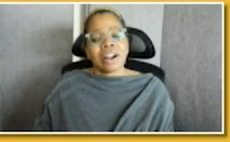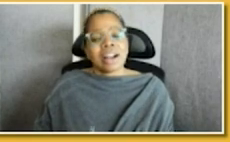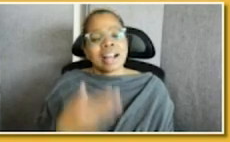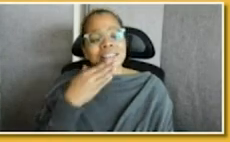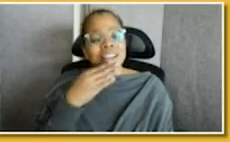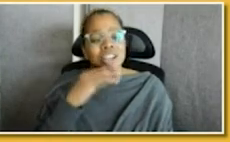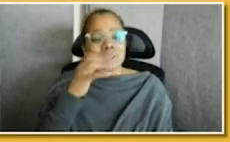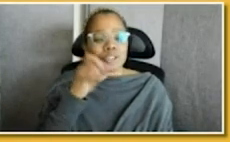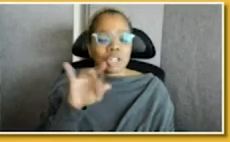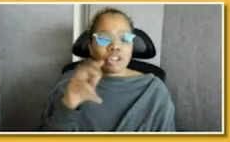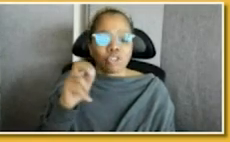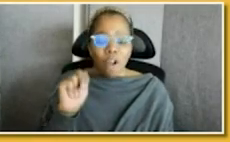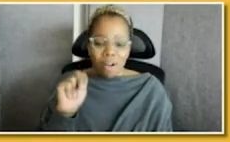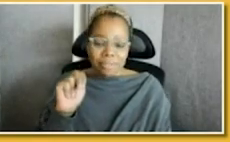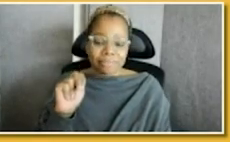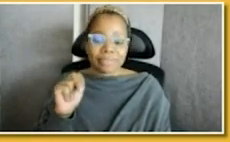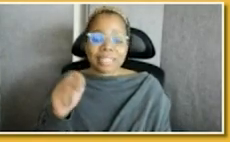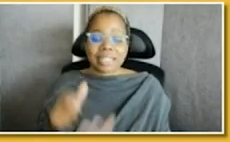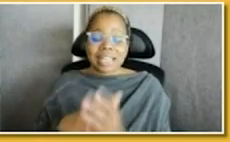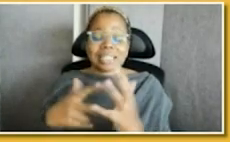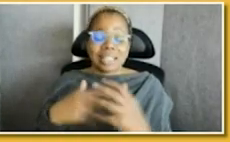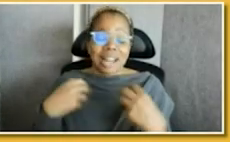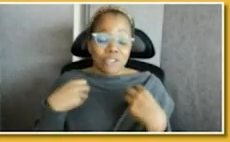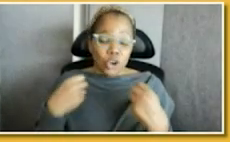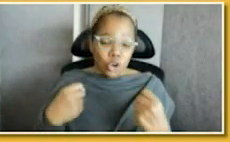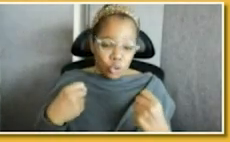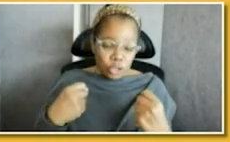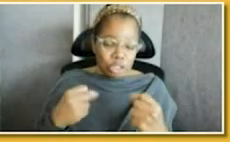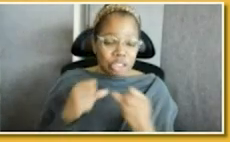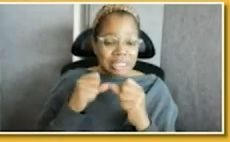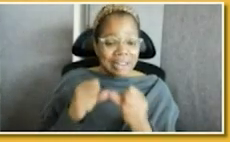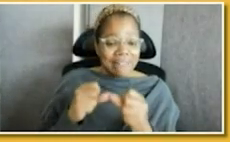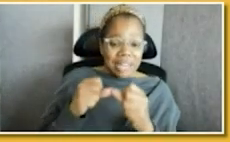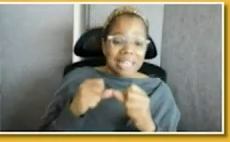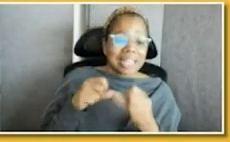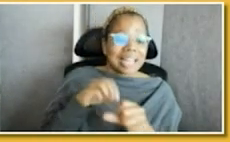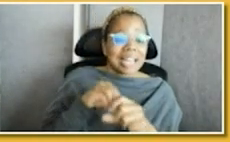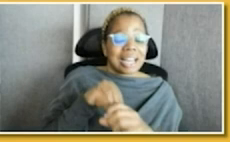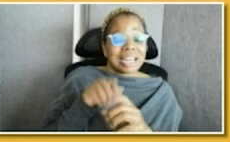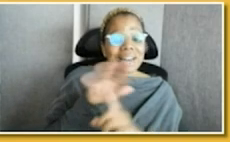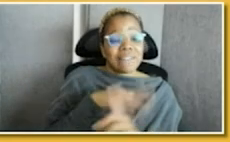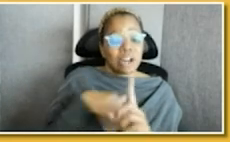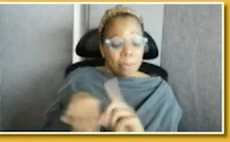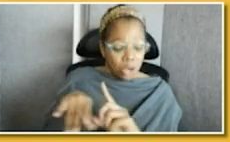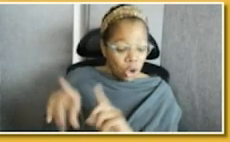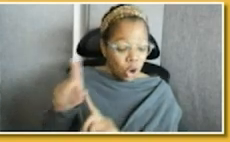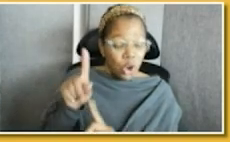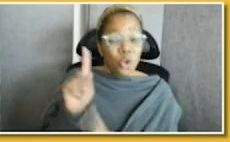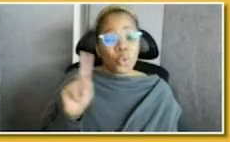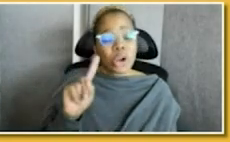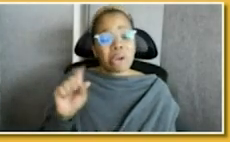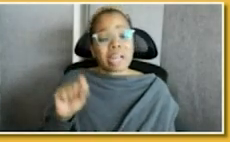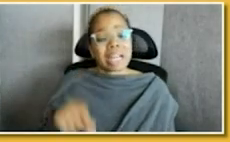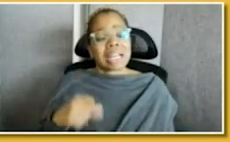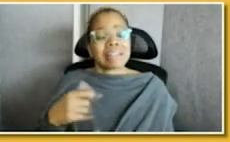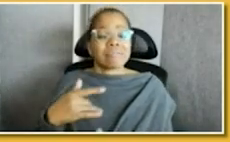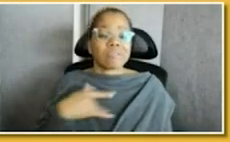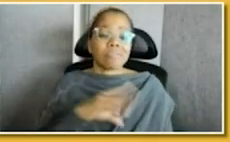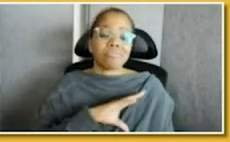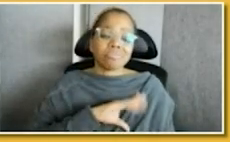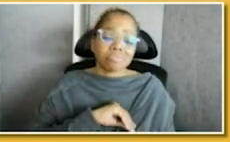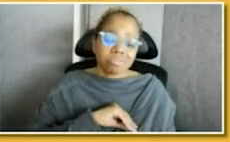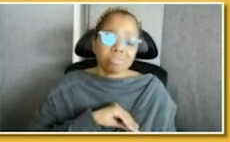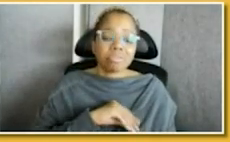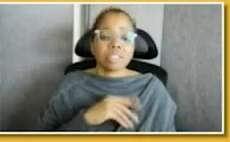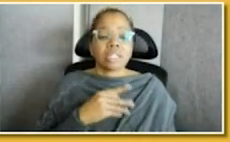takes a lot of courage to keep fighting in an environment where it can be really discouraging, dispiriting. Mm-hmm.